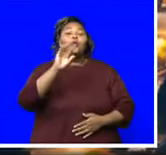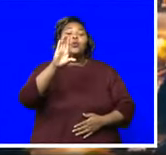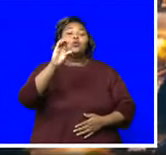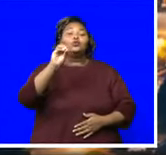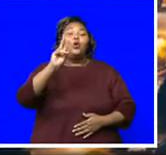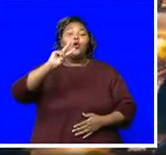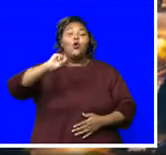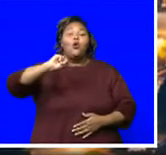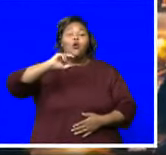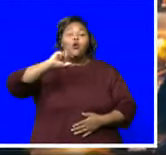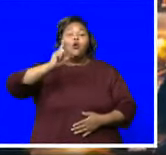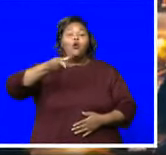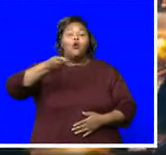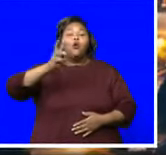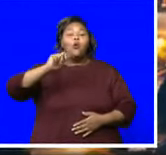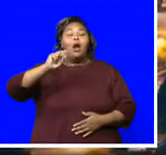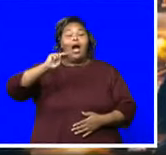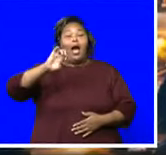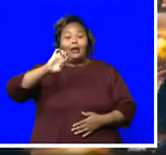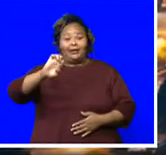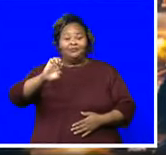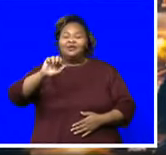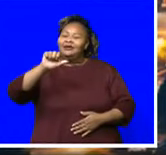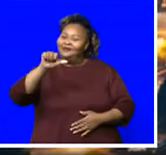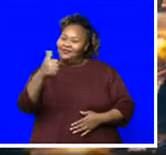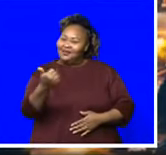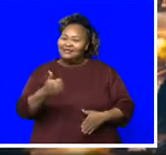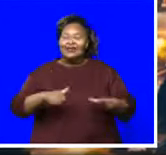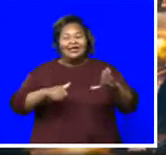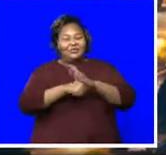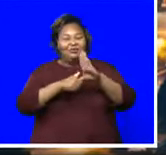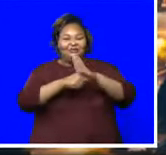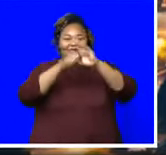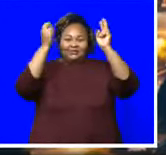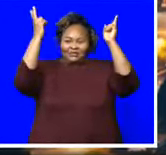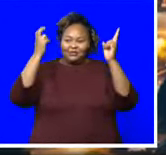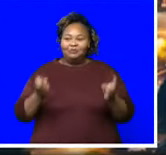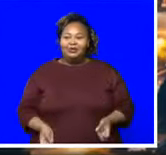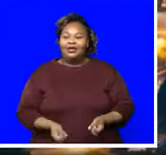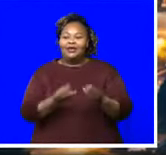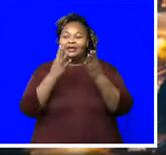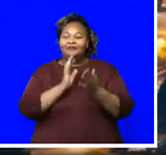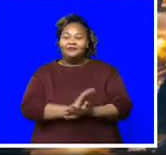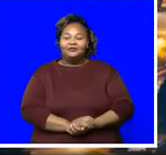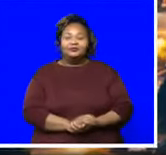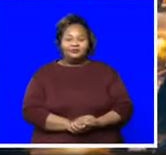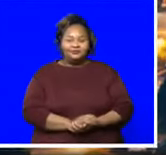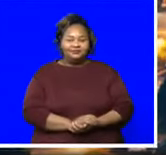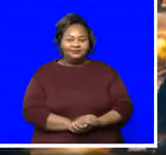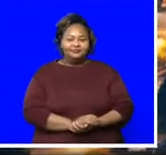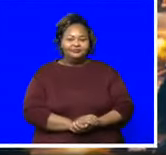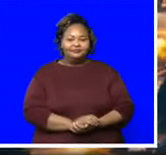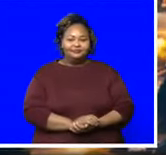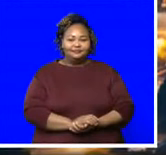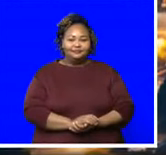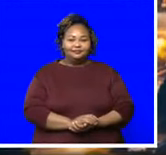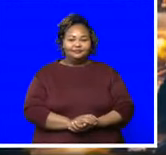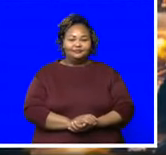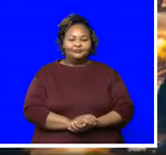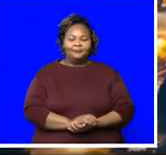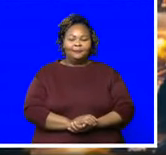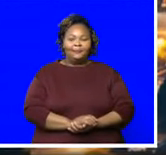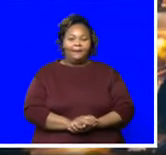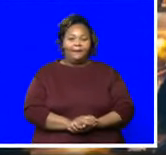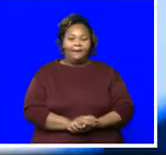samaswati lamele bethu akangisani boya kancane ngihamba nanomaxabiso akangambule asiveleke singene kidongwane lomuhle netsetheka nathi sikwethulele nathi lithamba